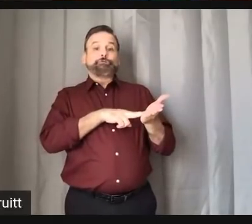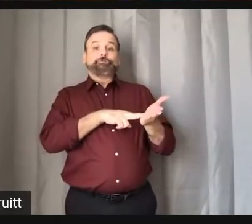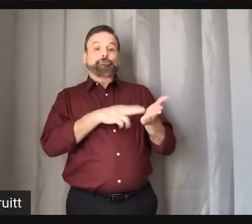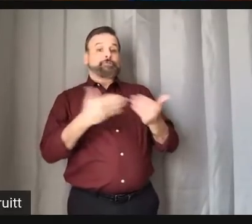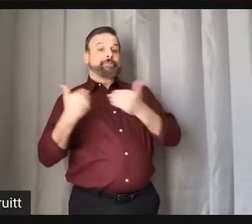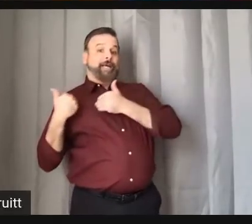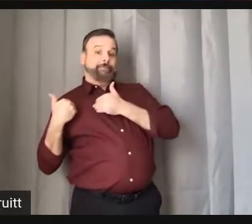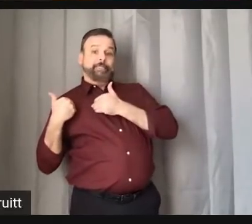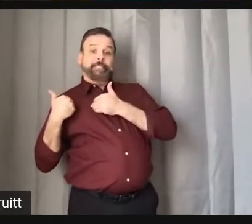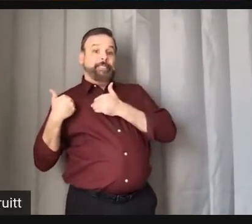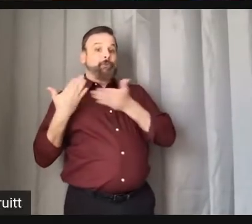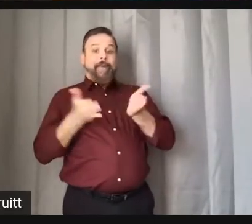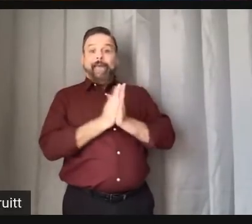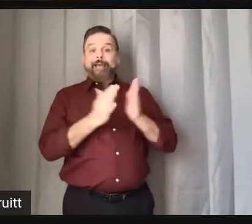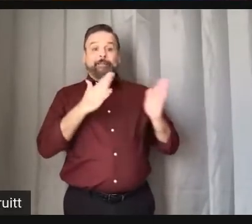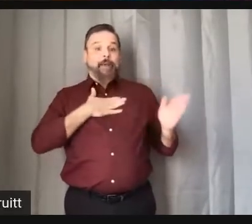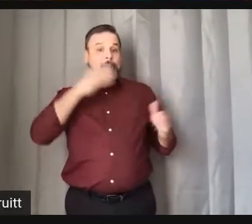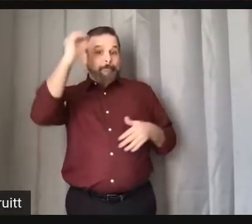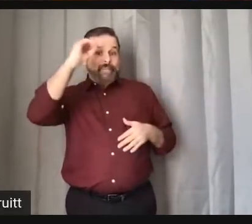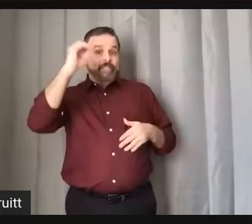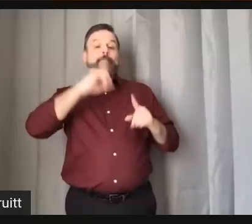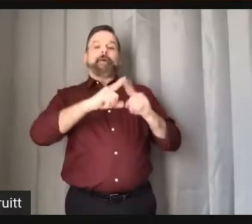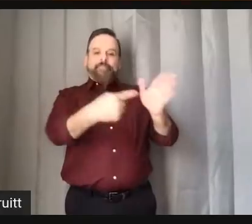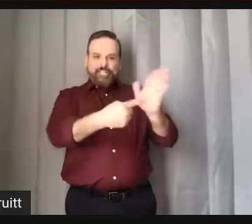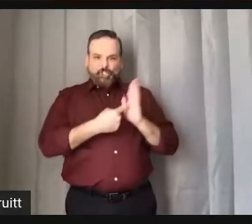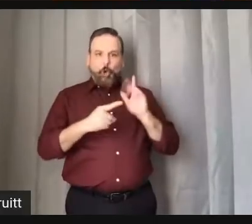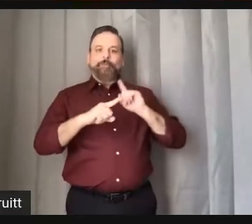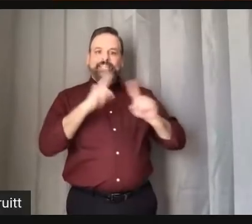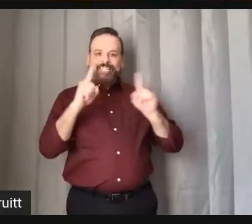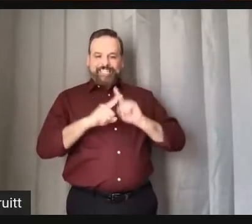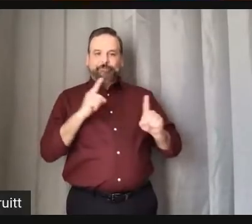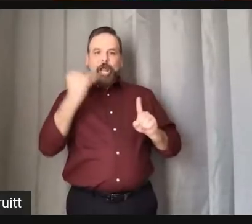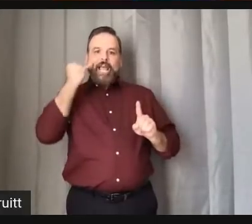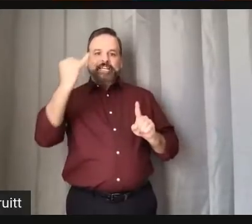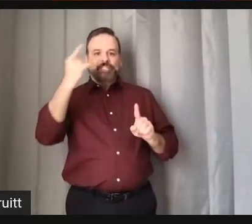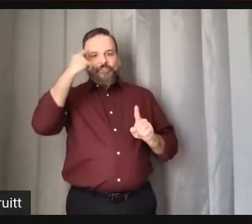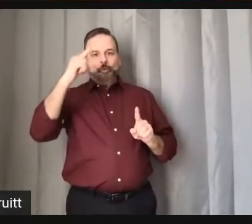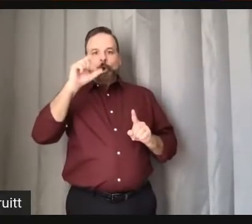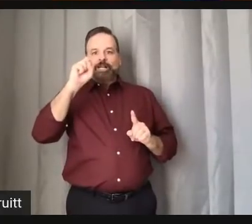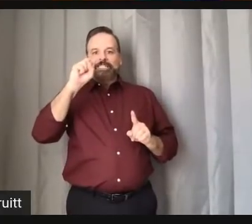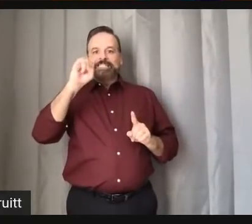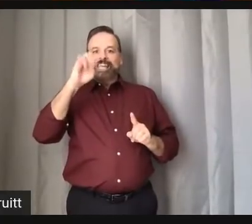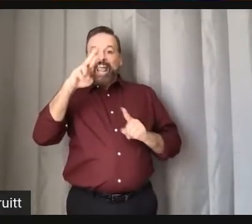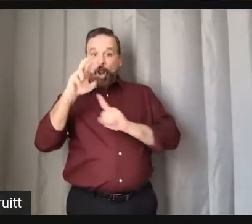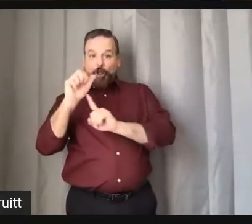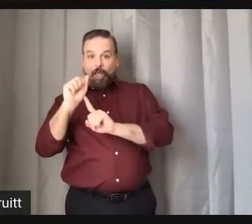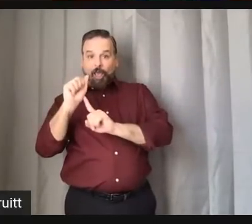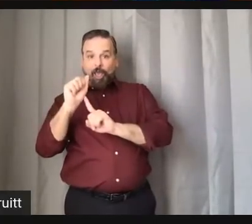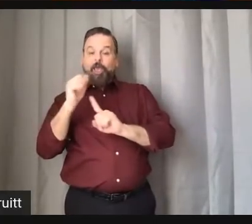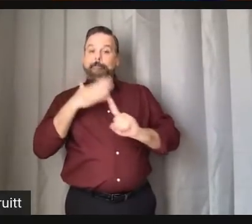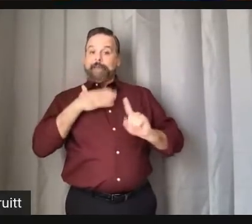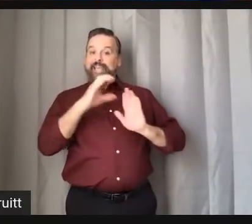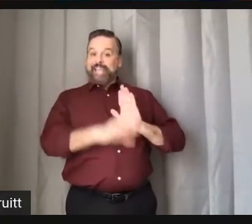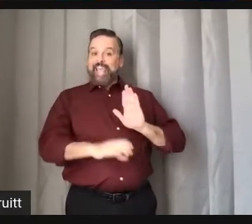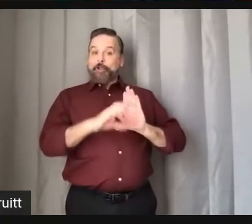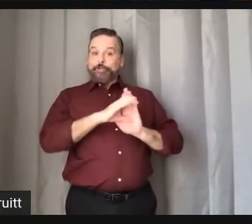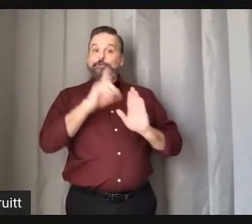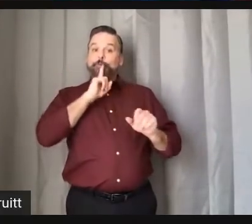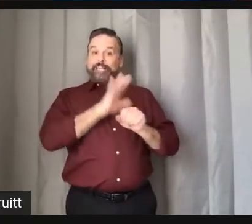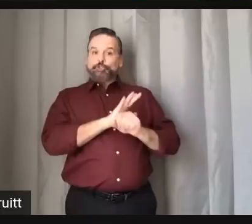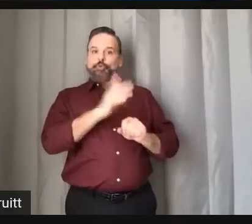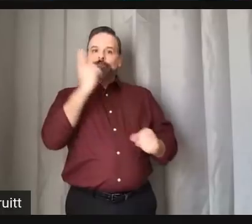different possible models that they were going to use for Sierra to make sure that they had the right person. And like,